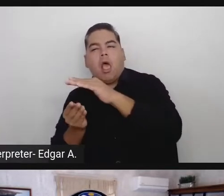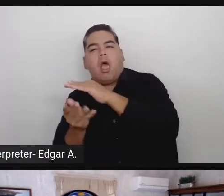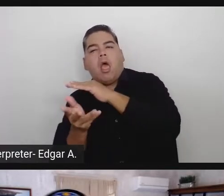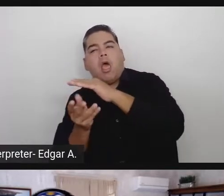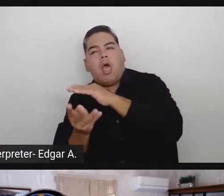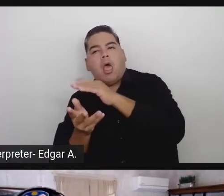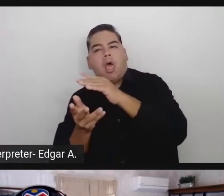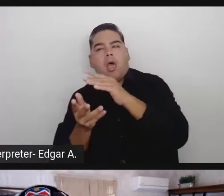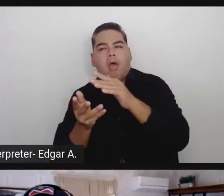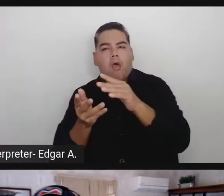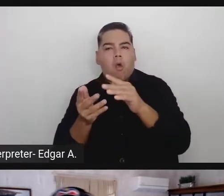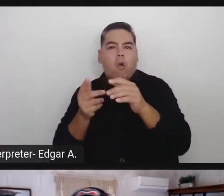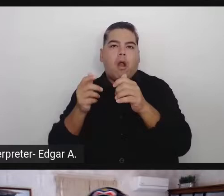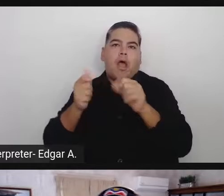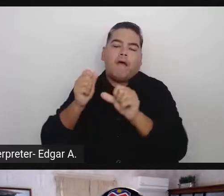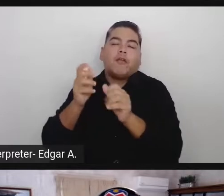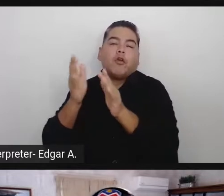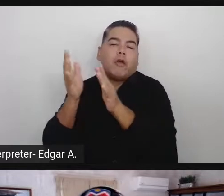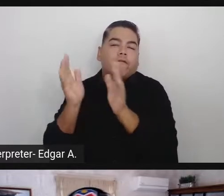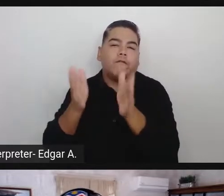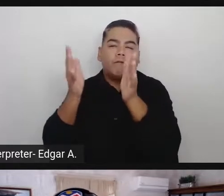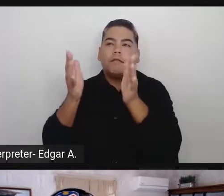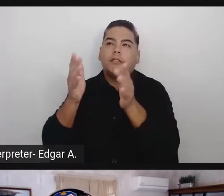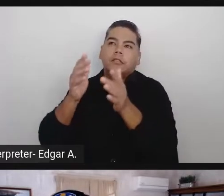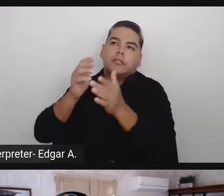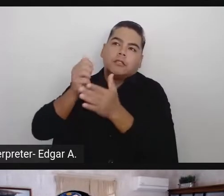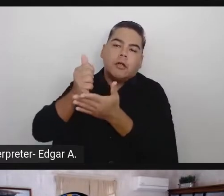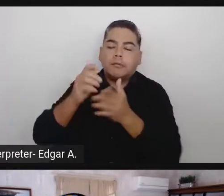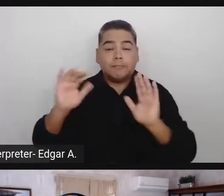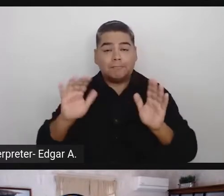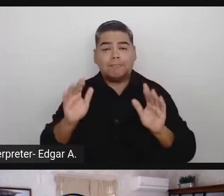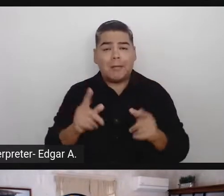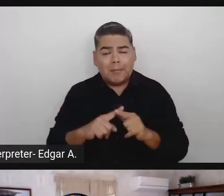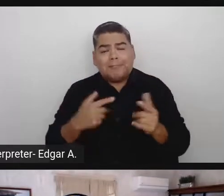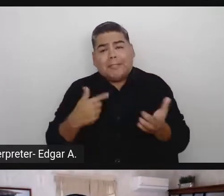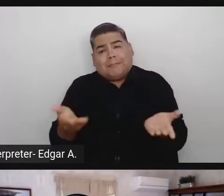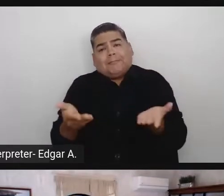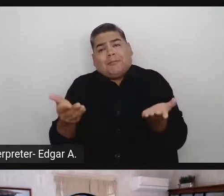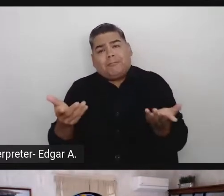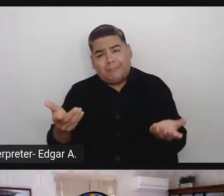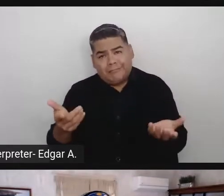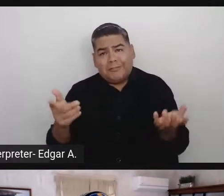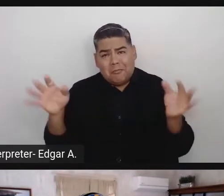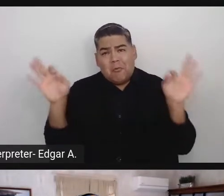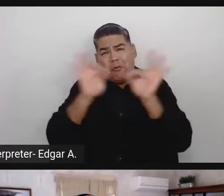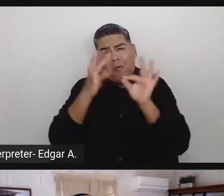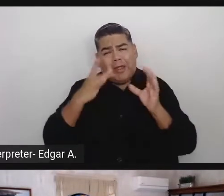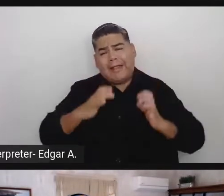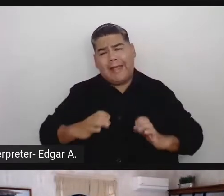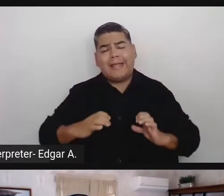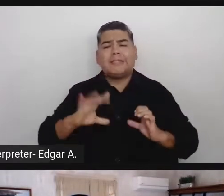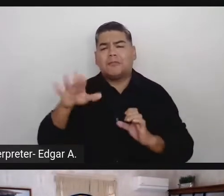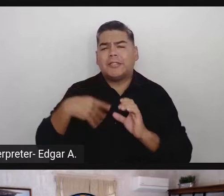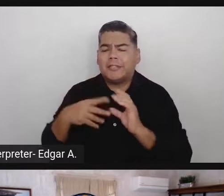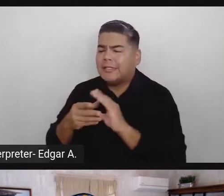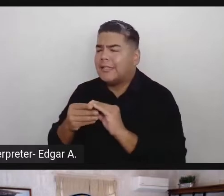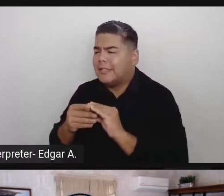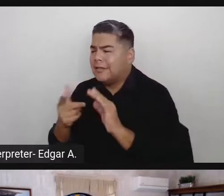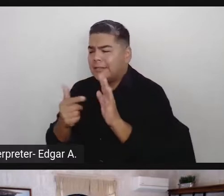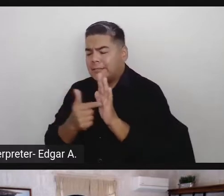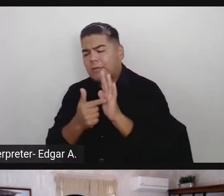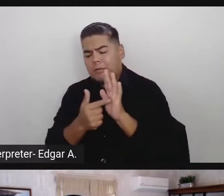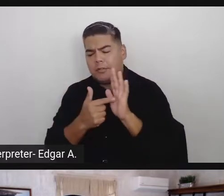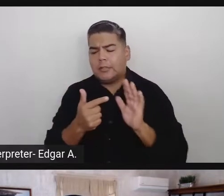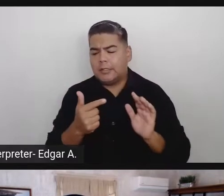inclusion to other people. But here we are, and there are clients who say stuff like, for example, I